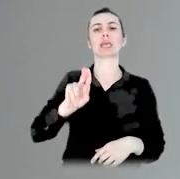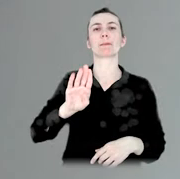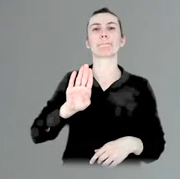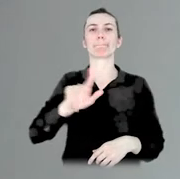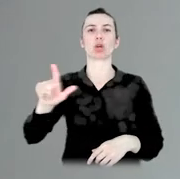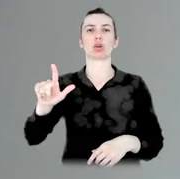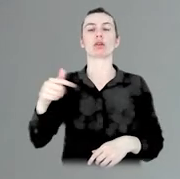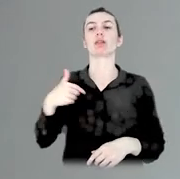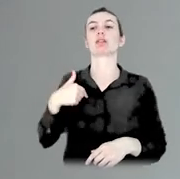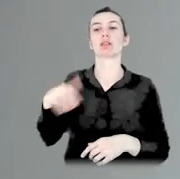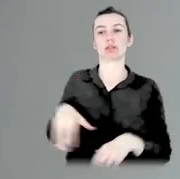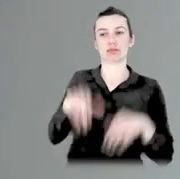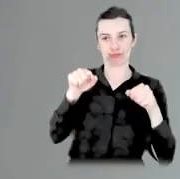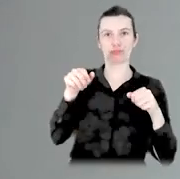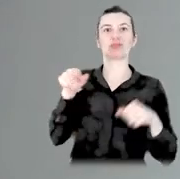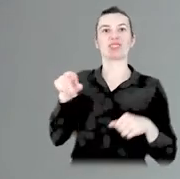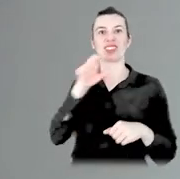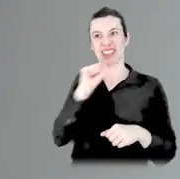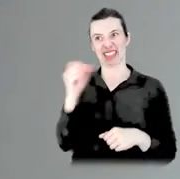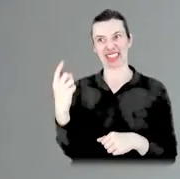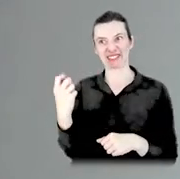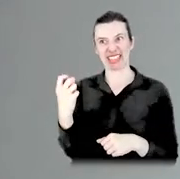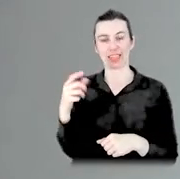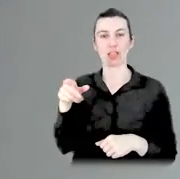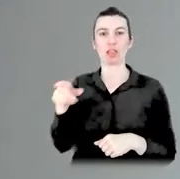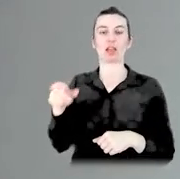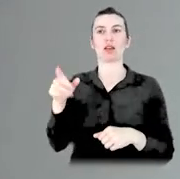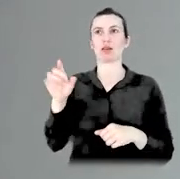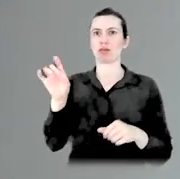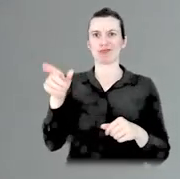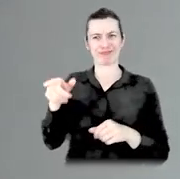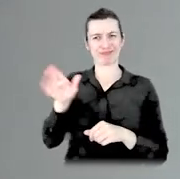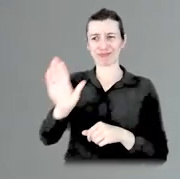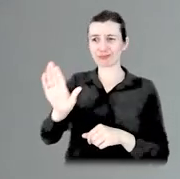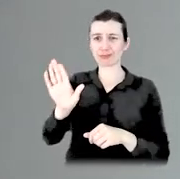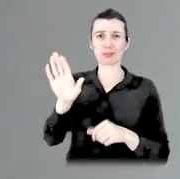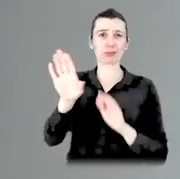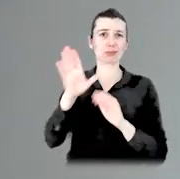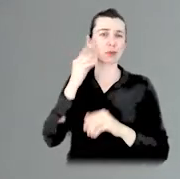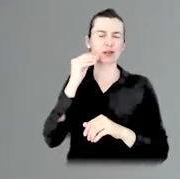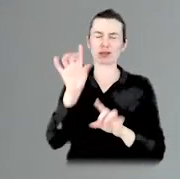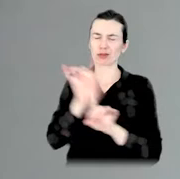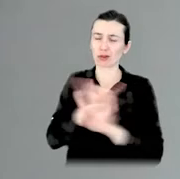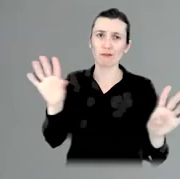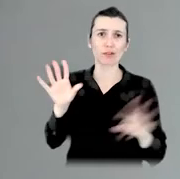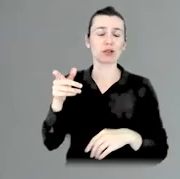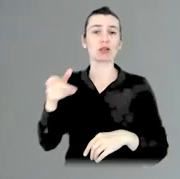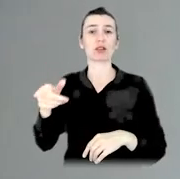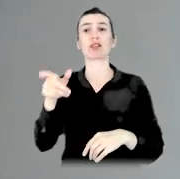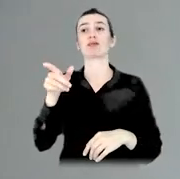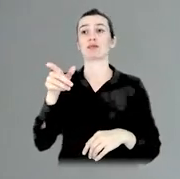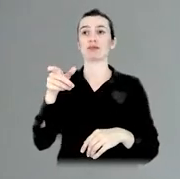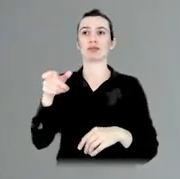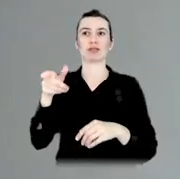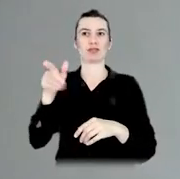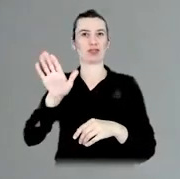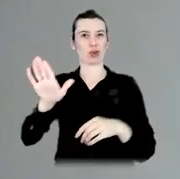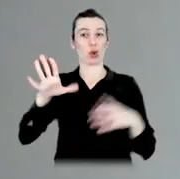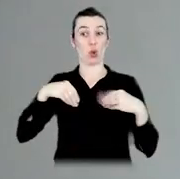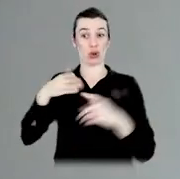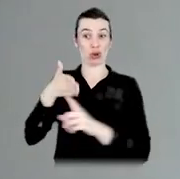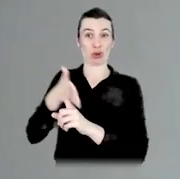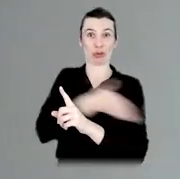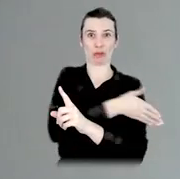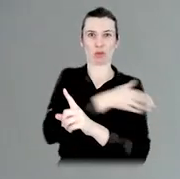age, who was horribly neglected. She was a felony humane case. Her owner went to jail for his role in